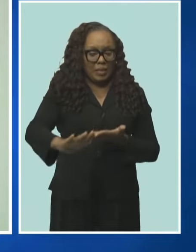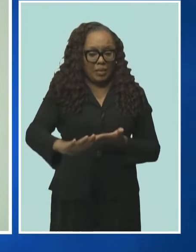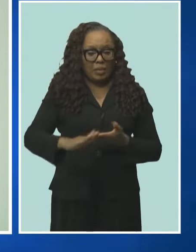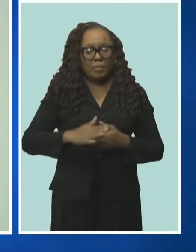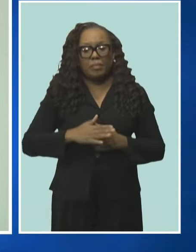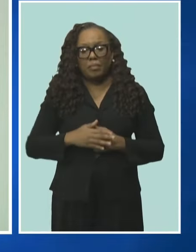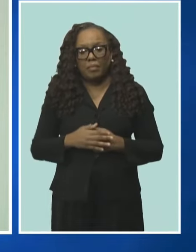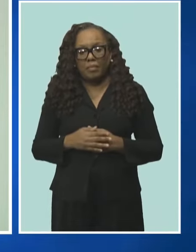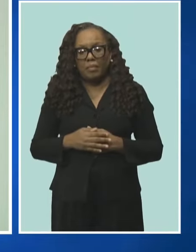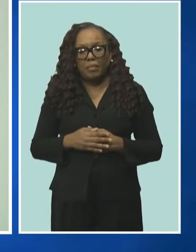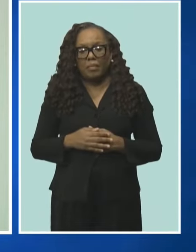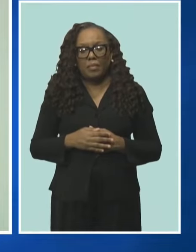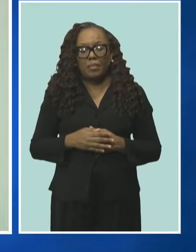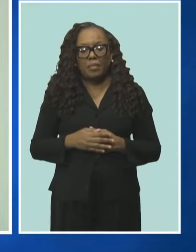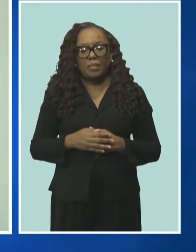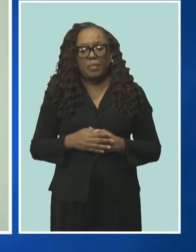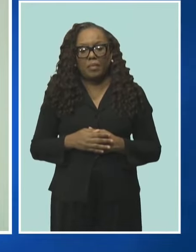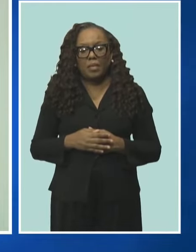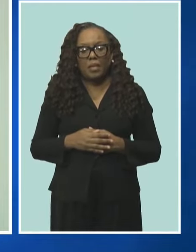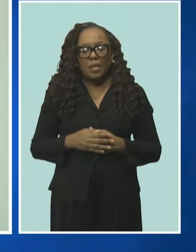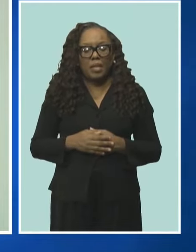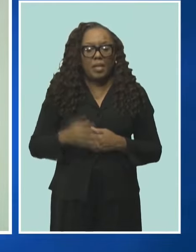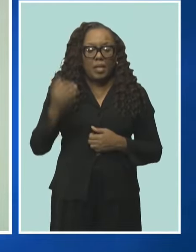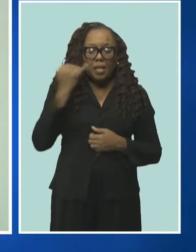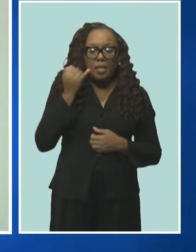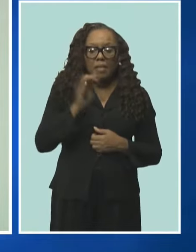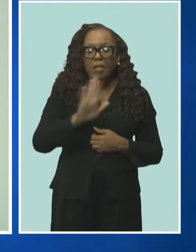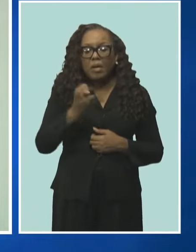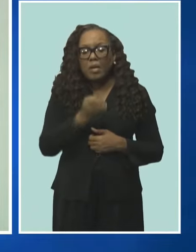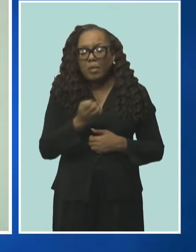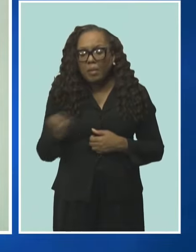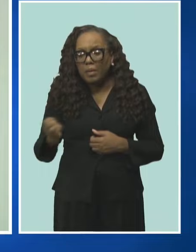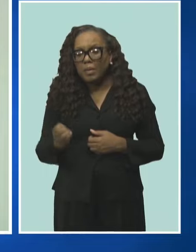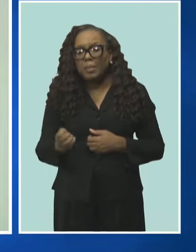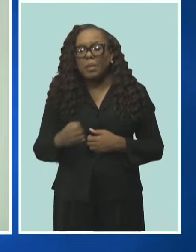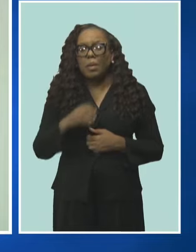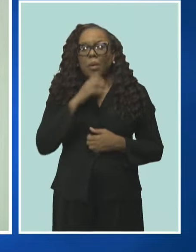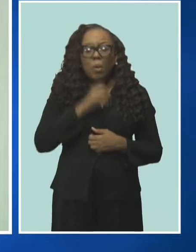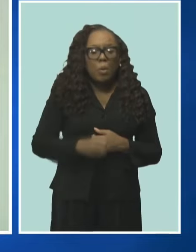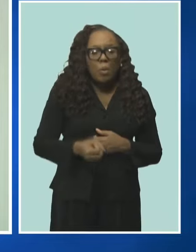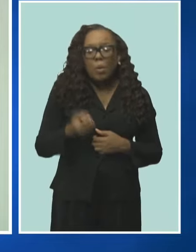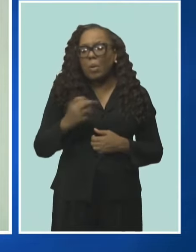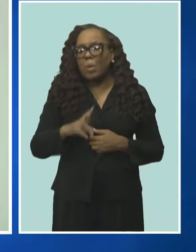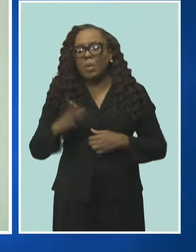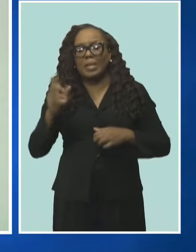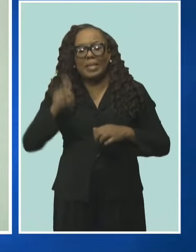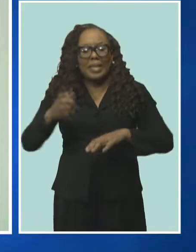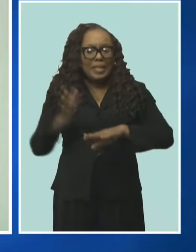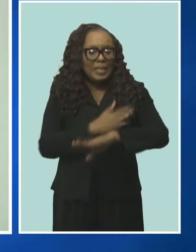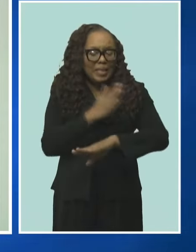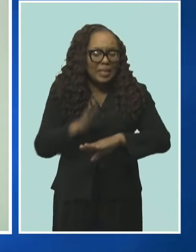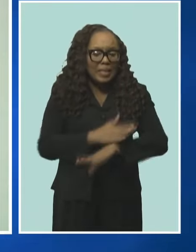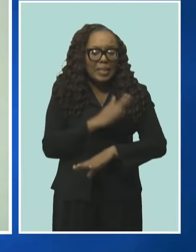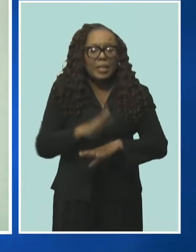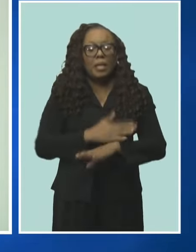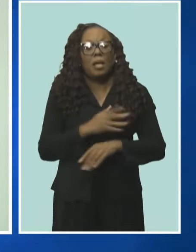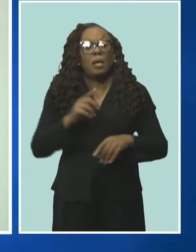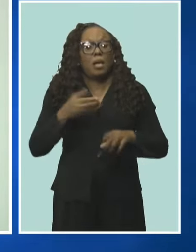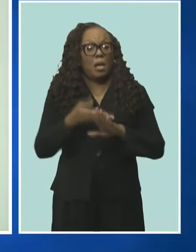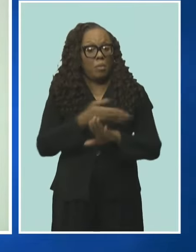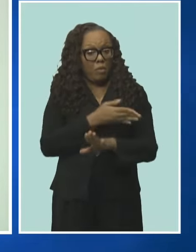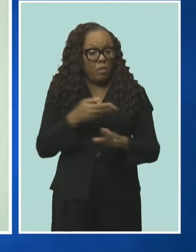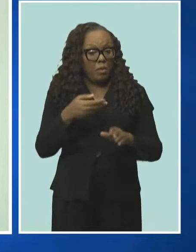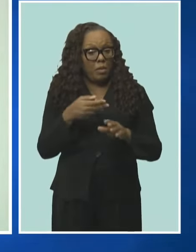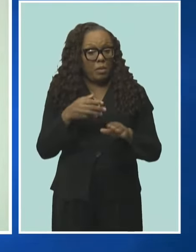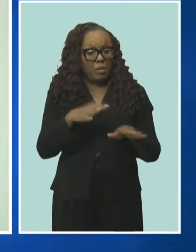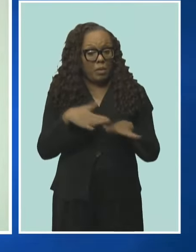appliances properly serviced, and avoid leaving the ones that are not necessary to plug in. Plug them up before you leave home. Mm-hmm. As